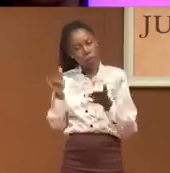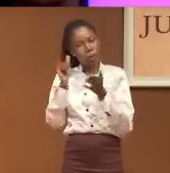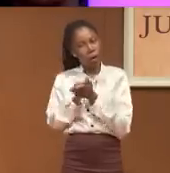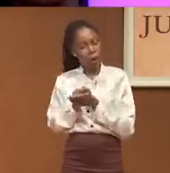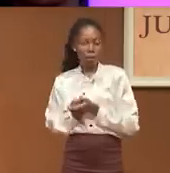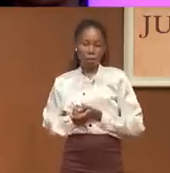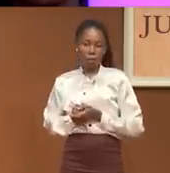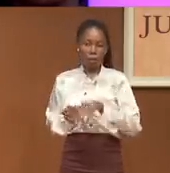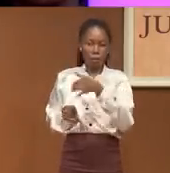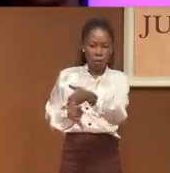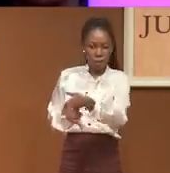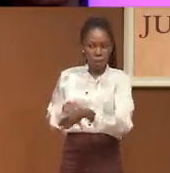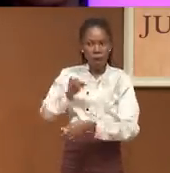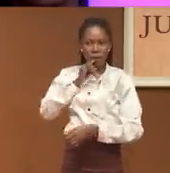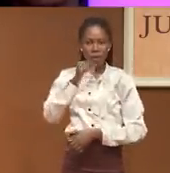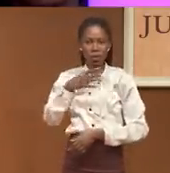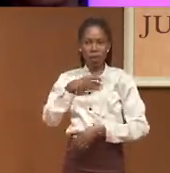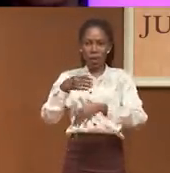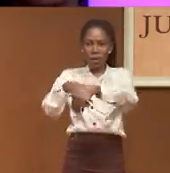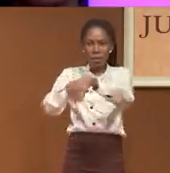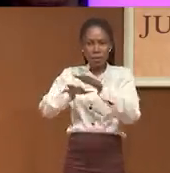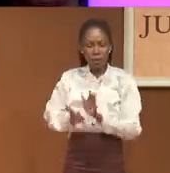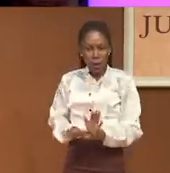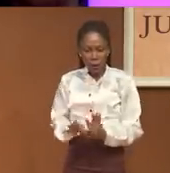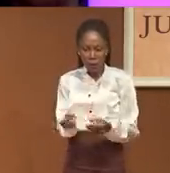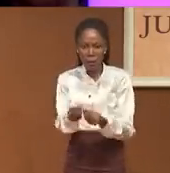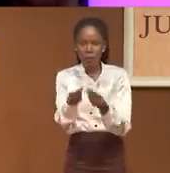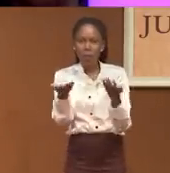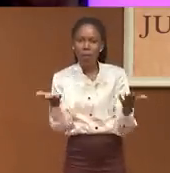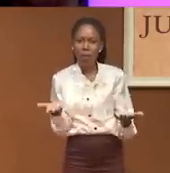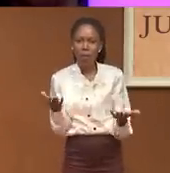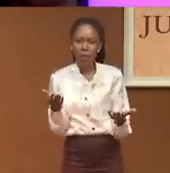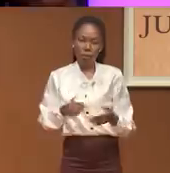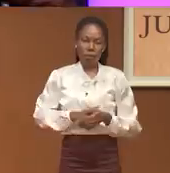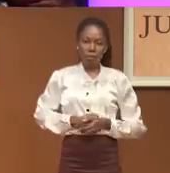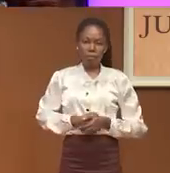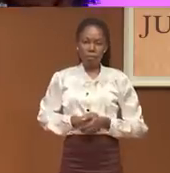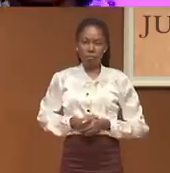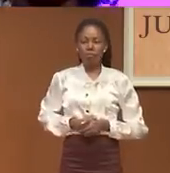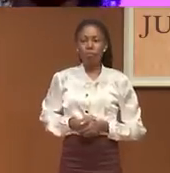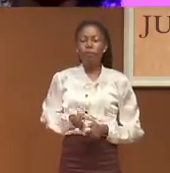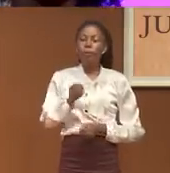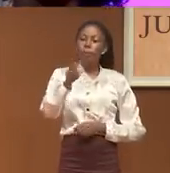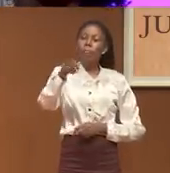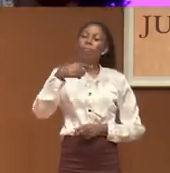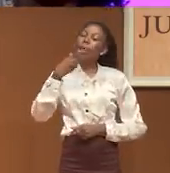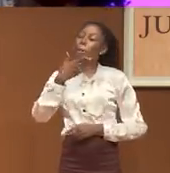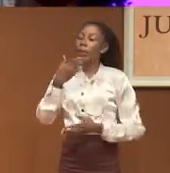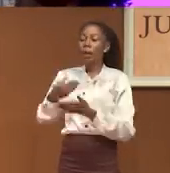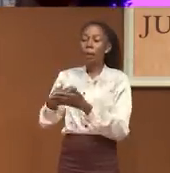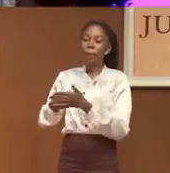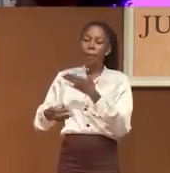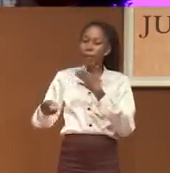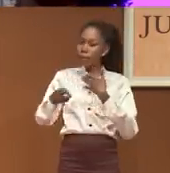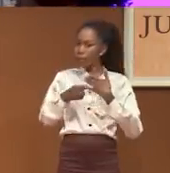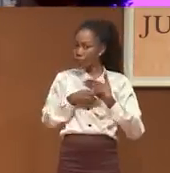that that place is a burial ground and she has let it go. So and I told him that, okay, I want my money back. He said,